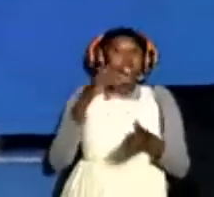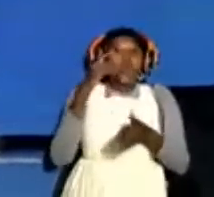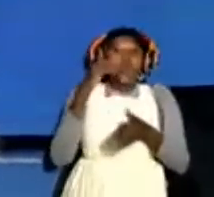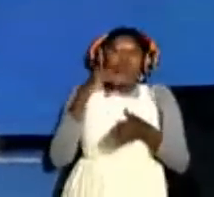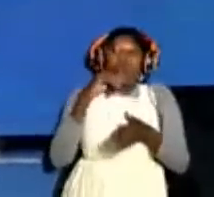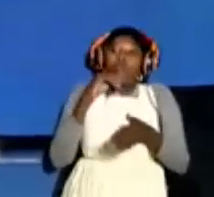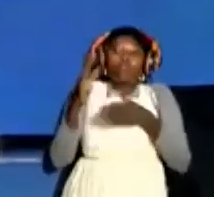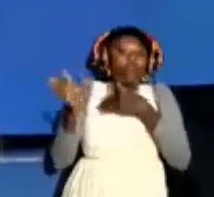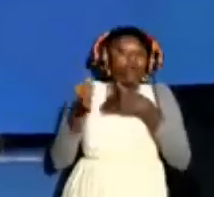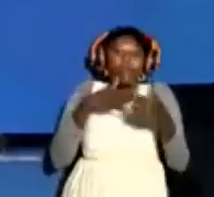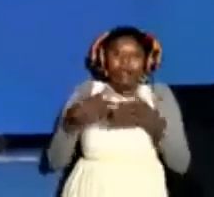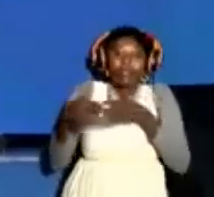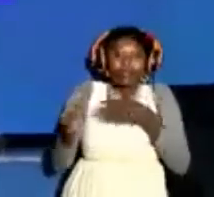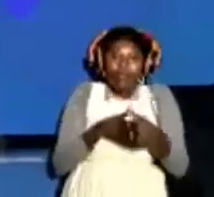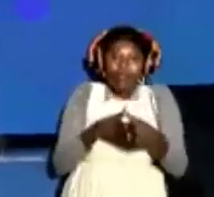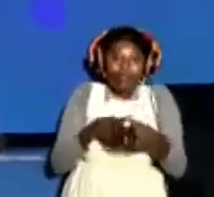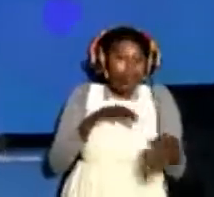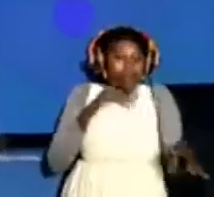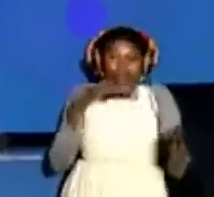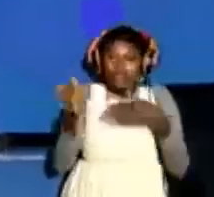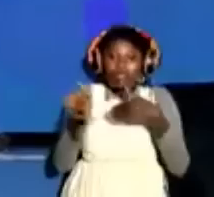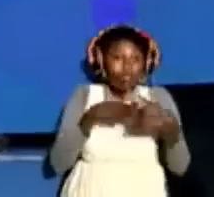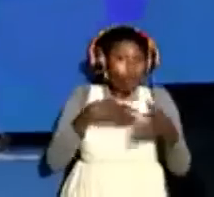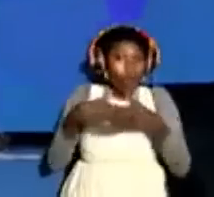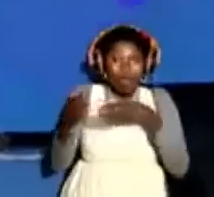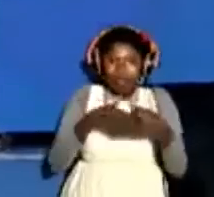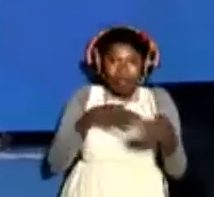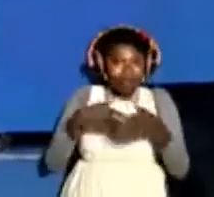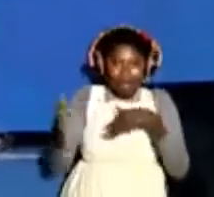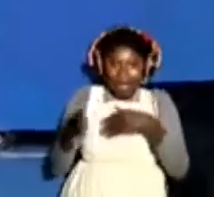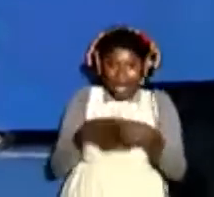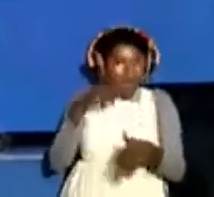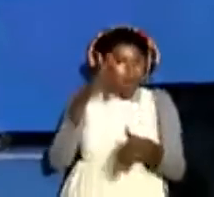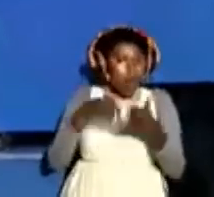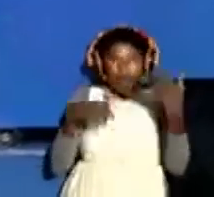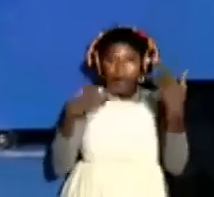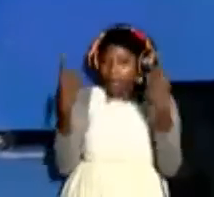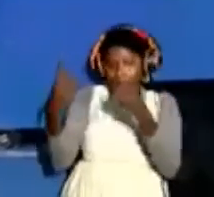on, regardless of what everyone else is doing,